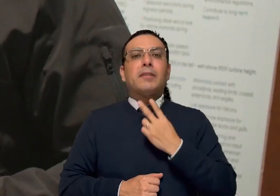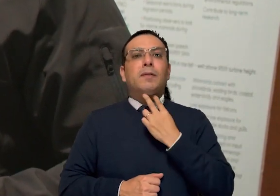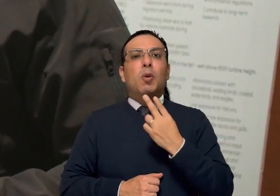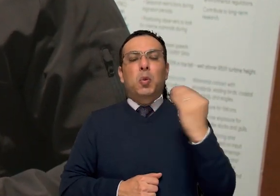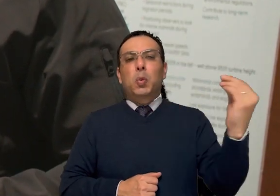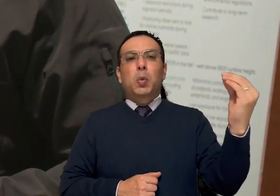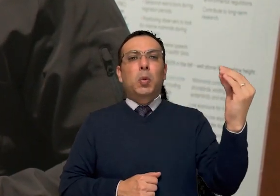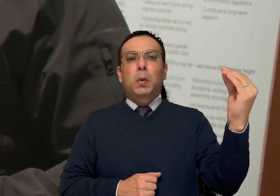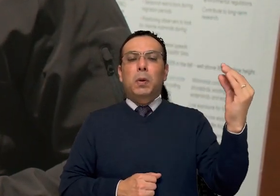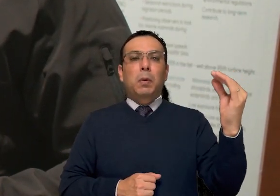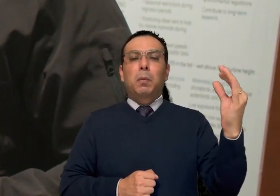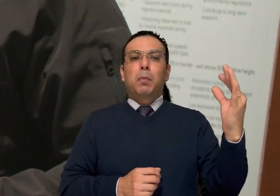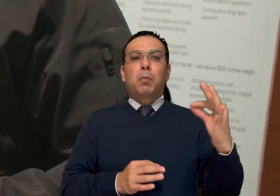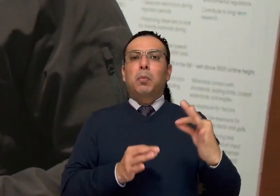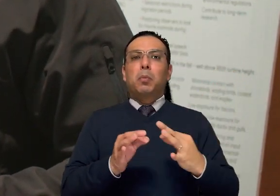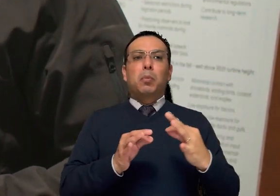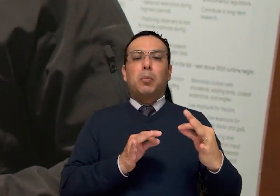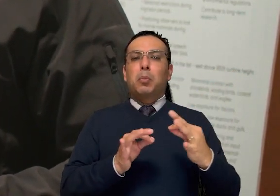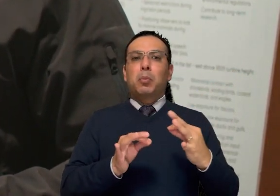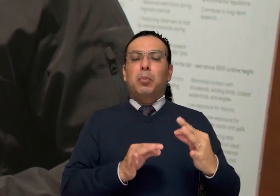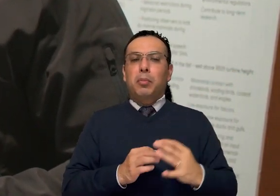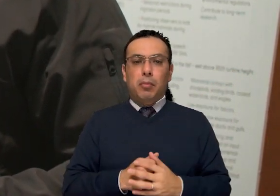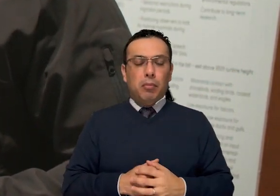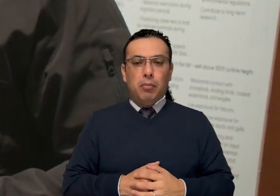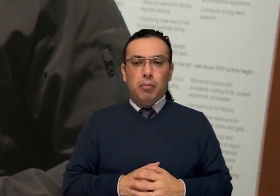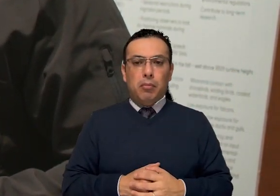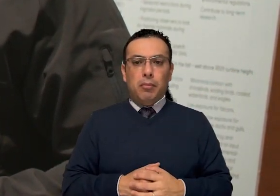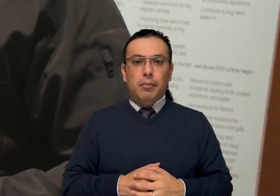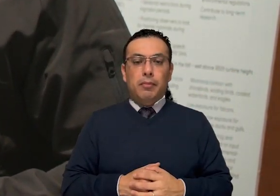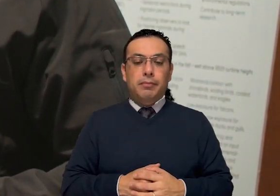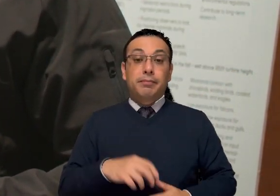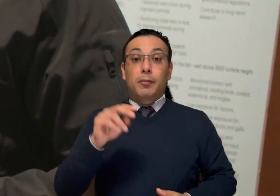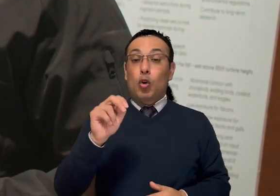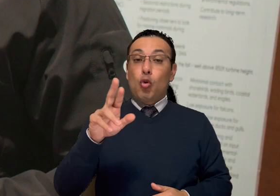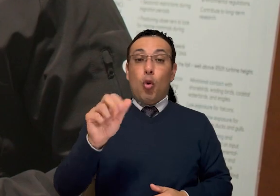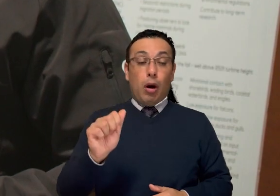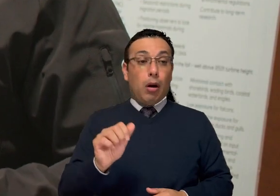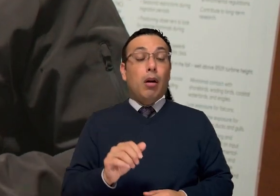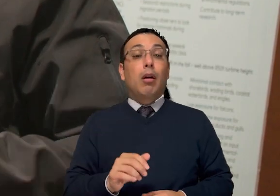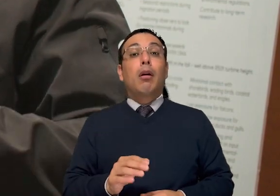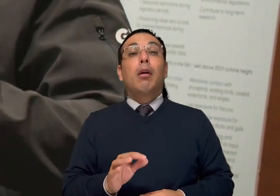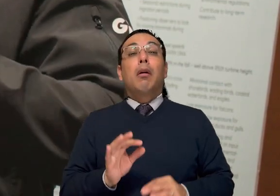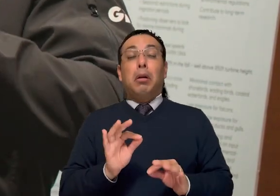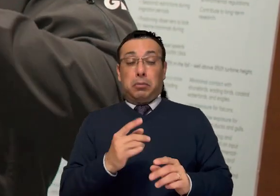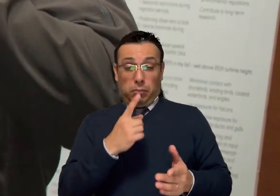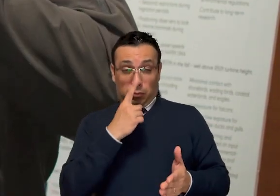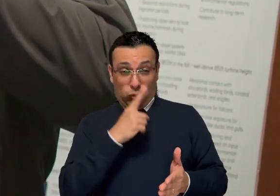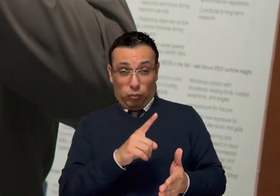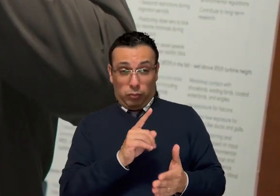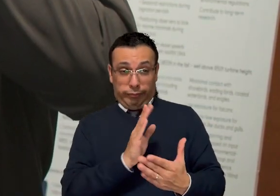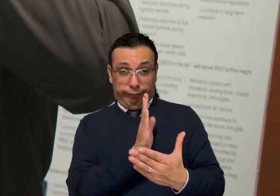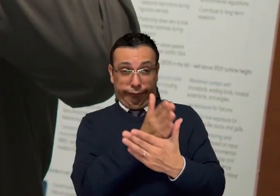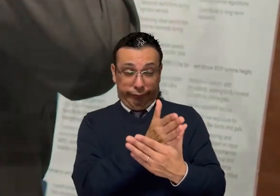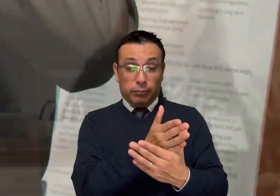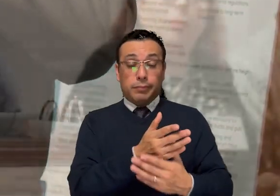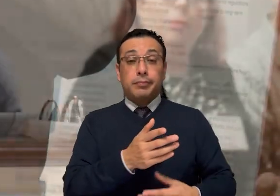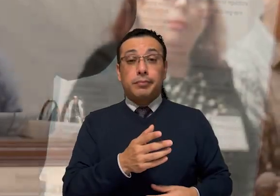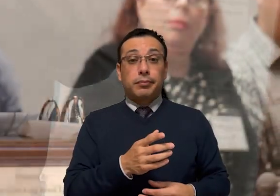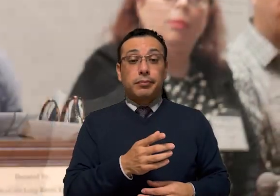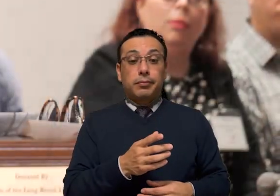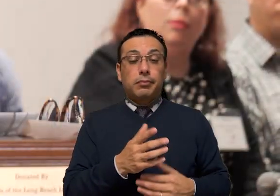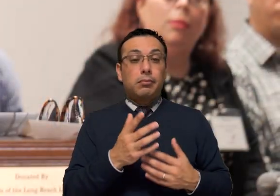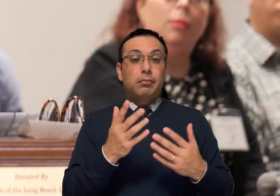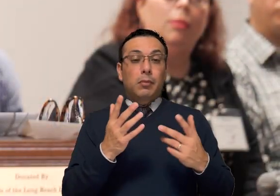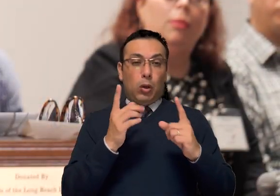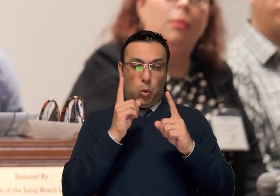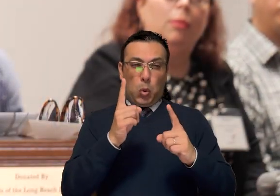going to put how many towers offshore? So I think if I may, because I want to make sure these